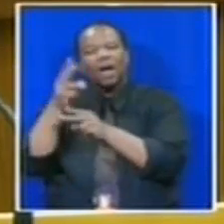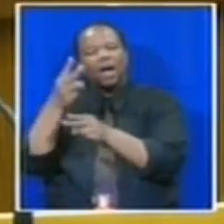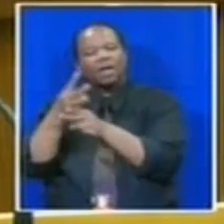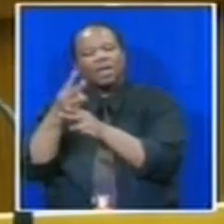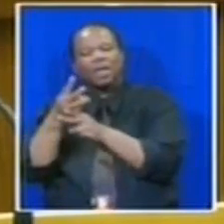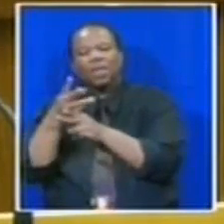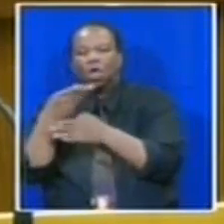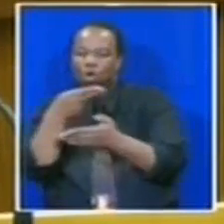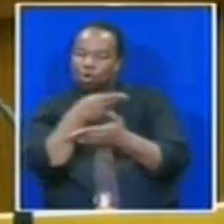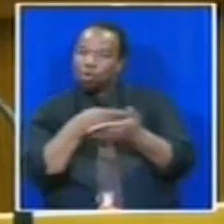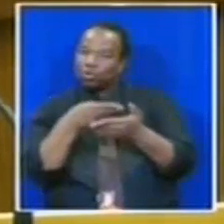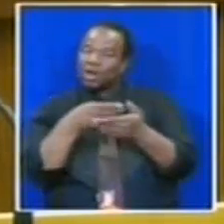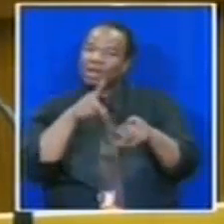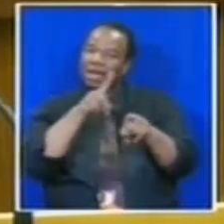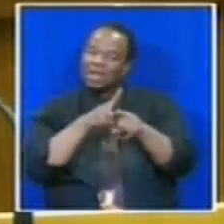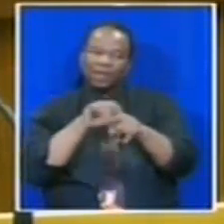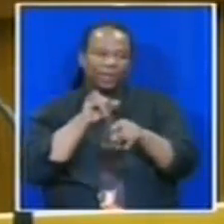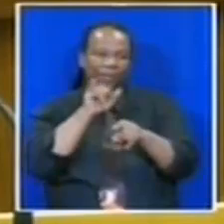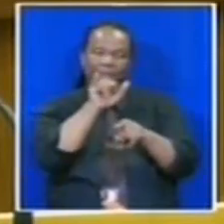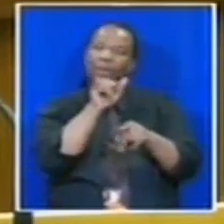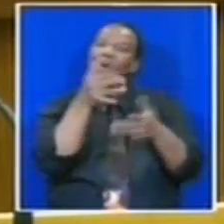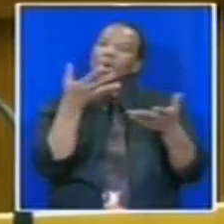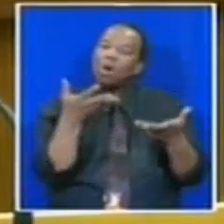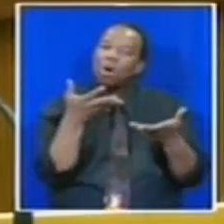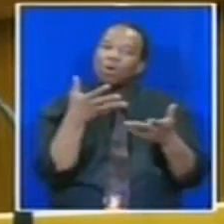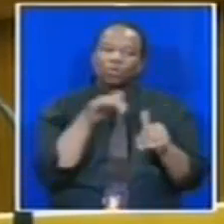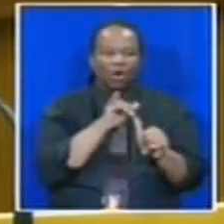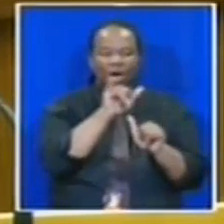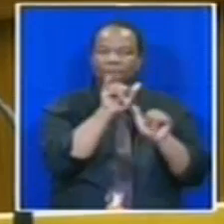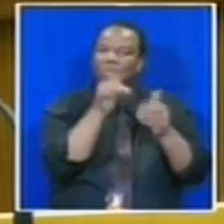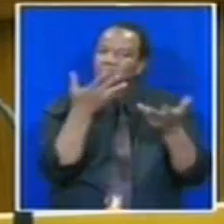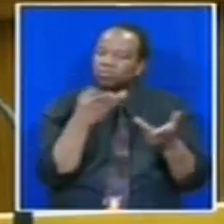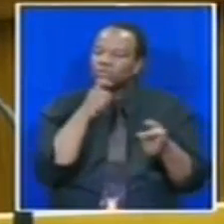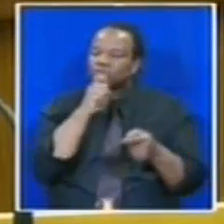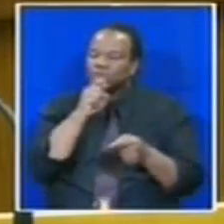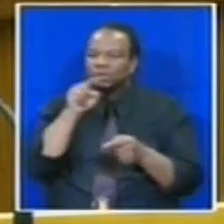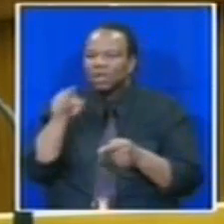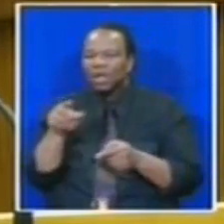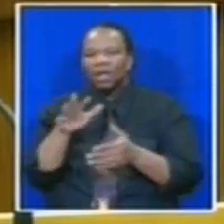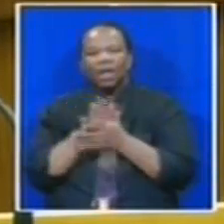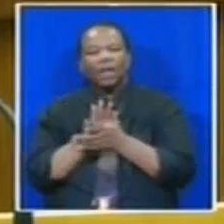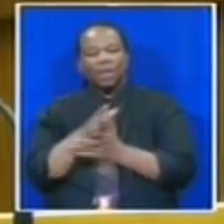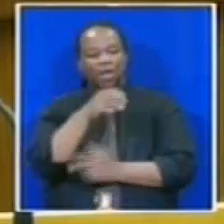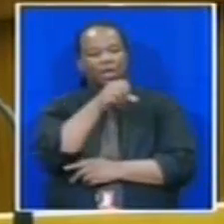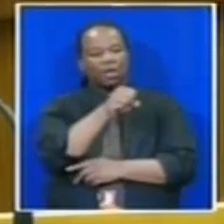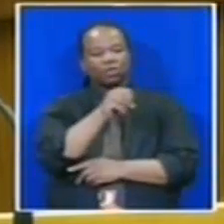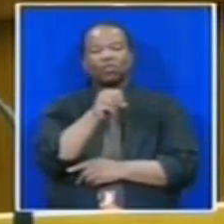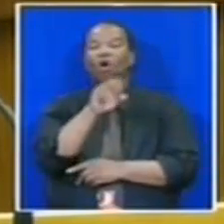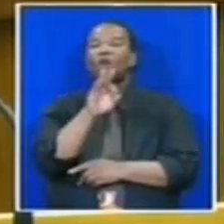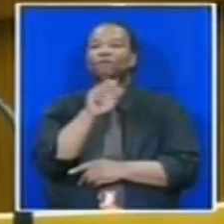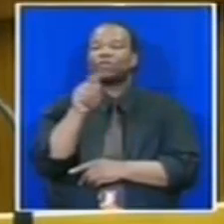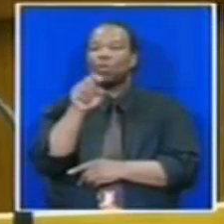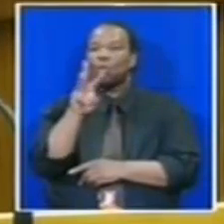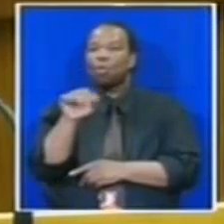airlines, hotel groups, the same airline I'm supposed to be responsible for anyway, software suppliers, pharmaceutical